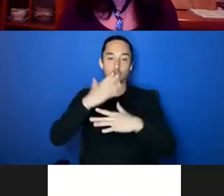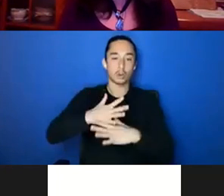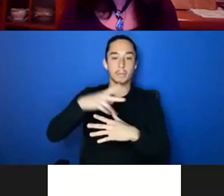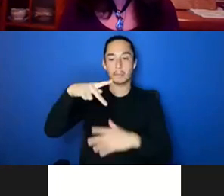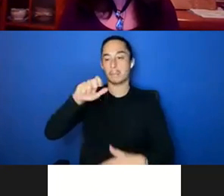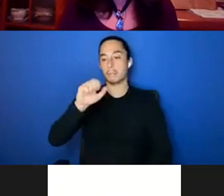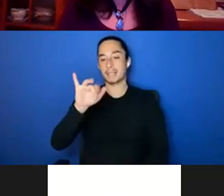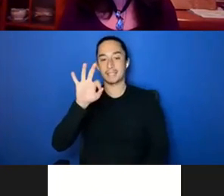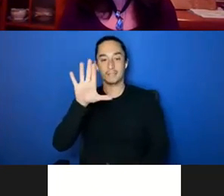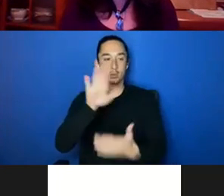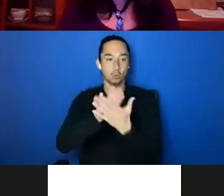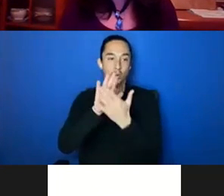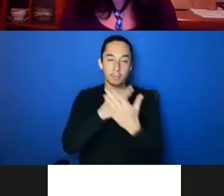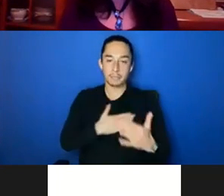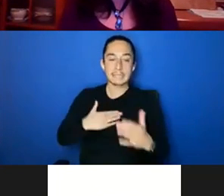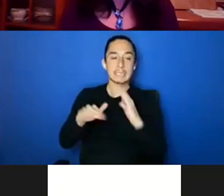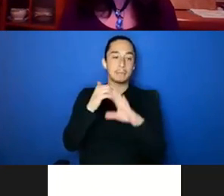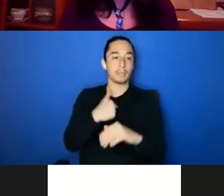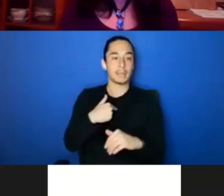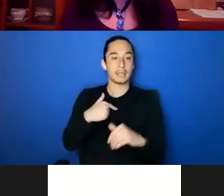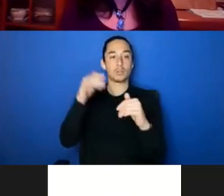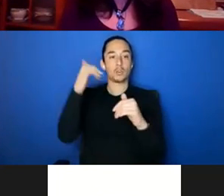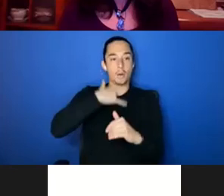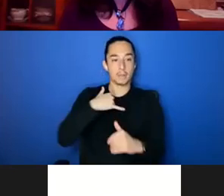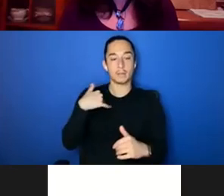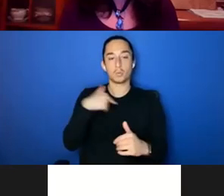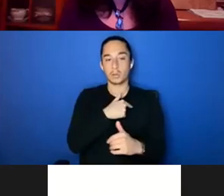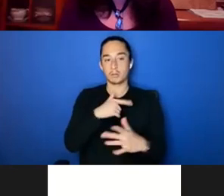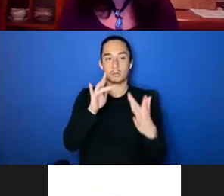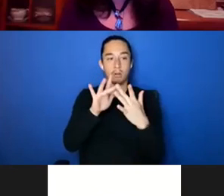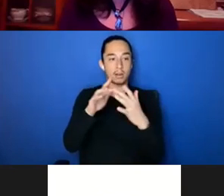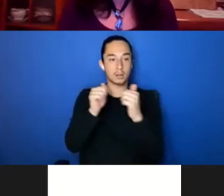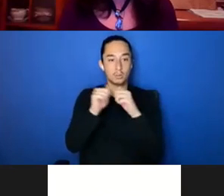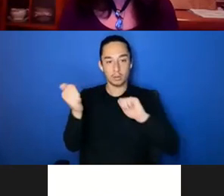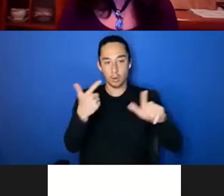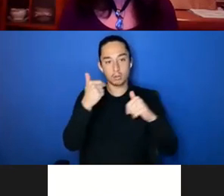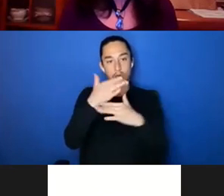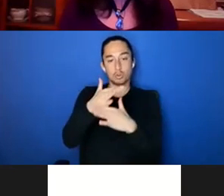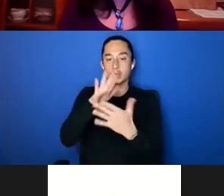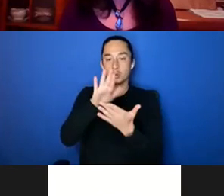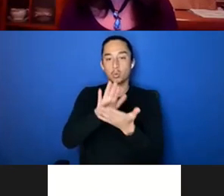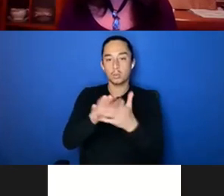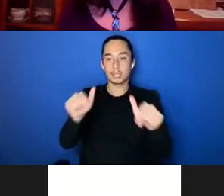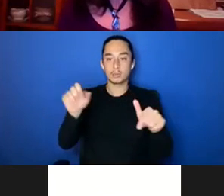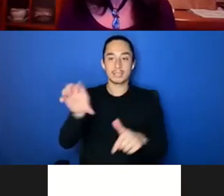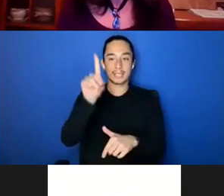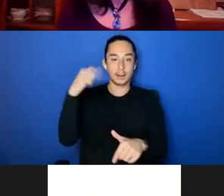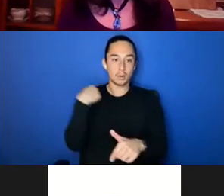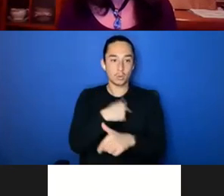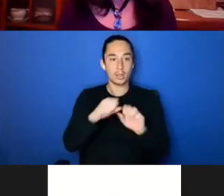me. We are in contact with all of these German schools in San Diego, and we can help you